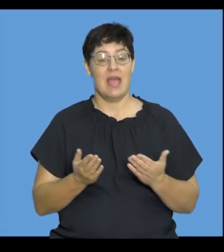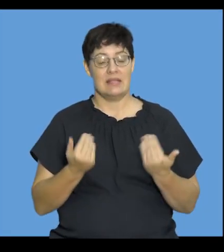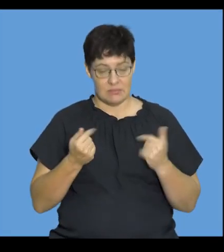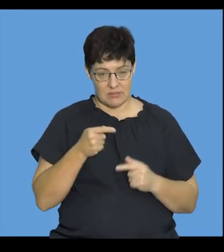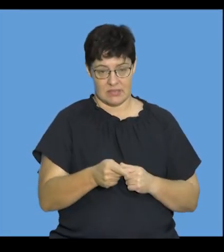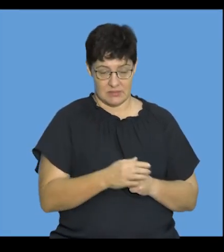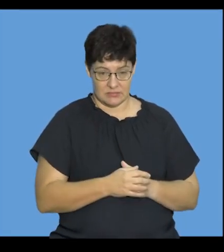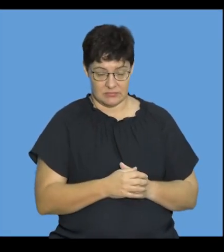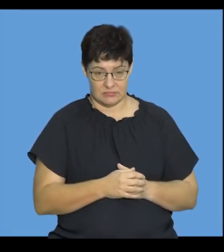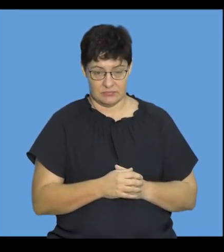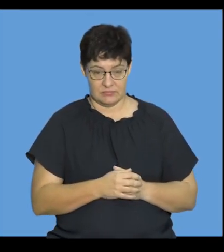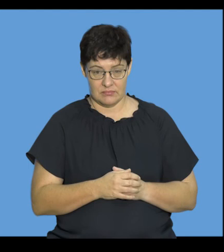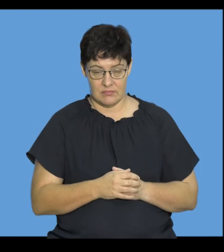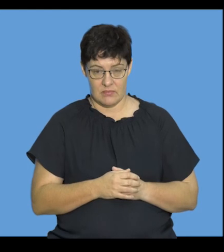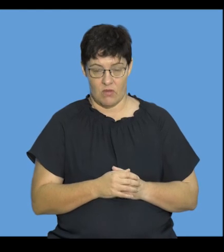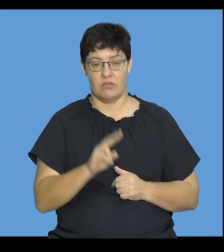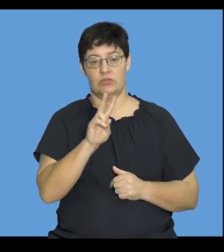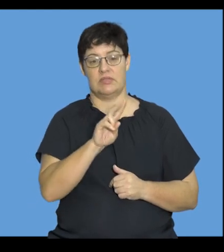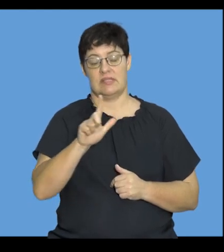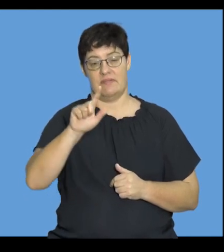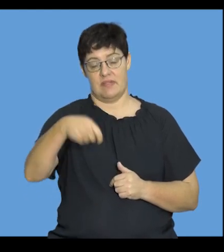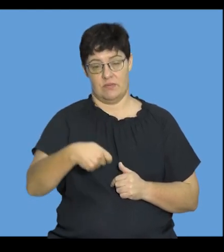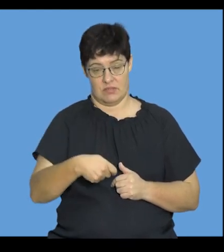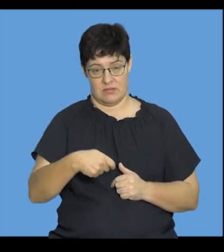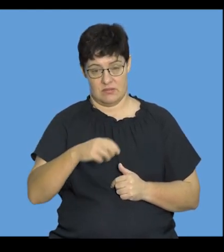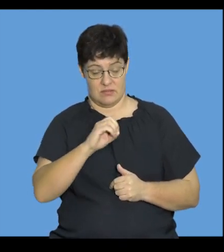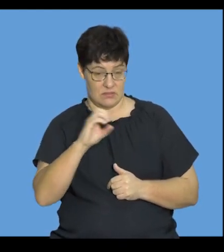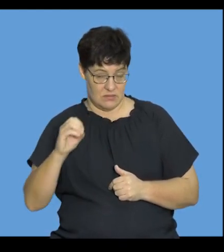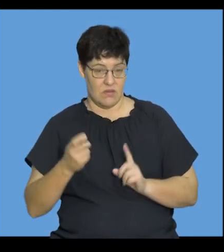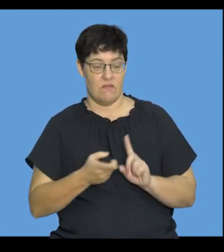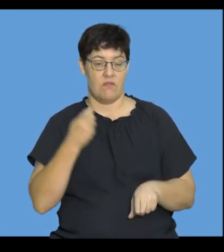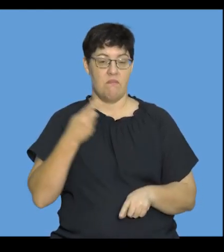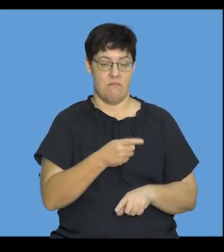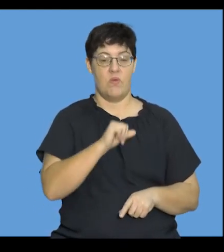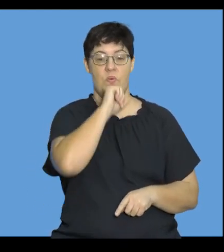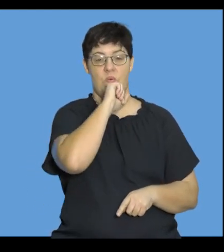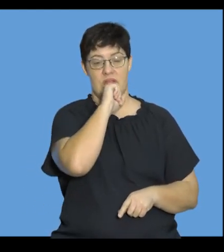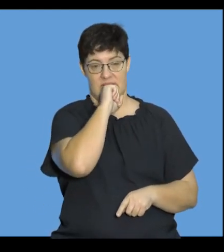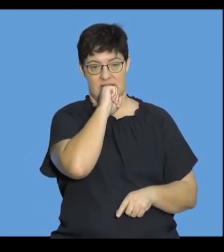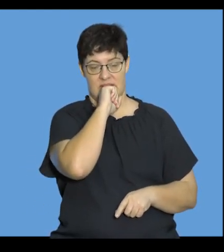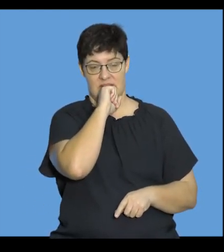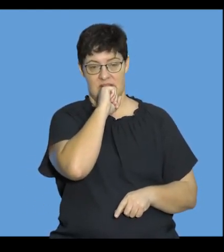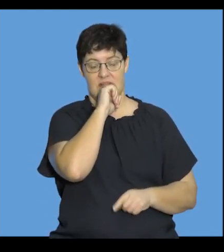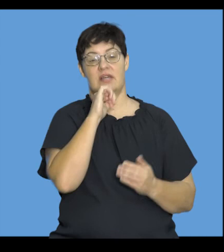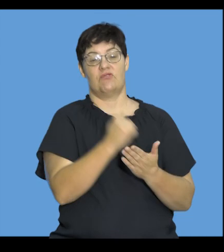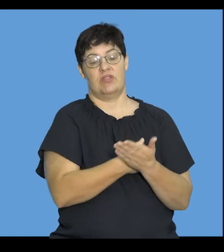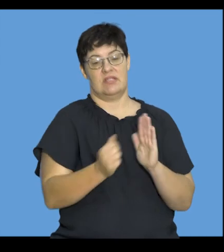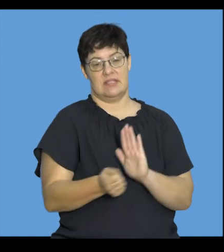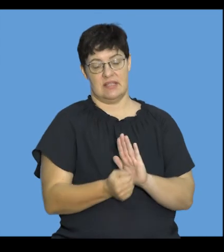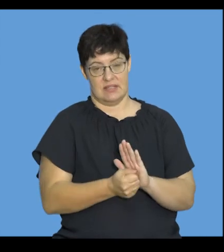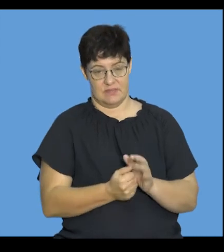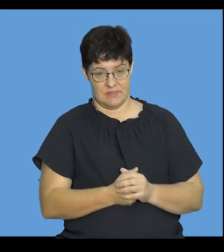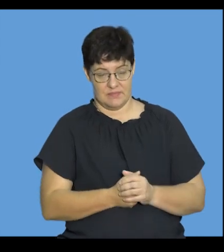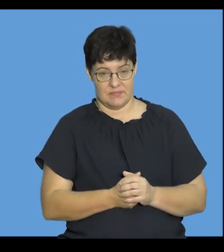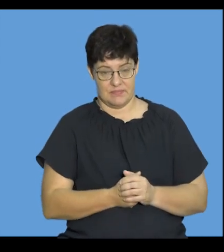here of 27,000 from my August credit sale. Okay.